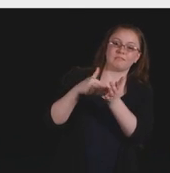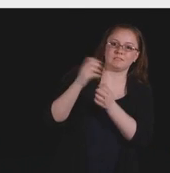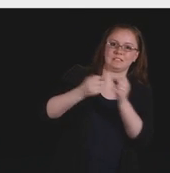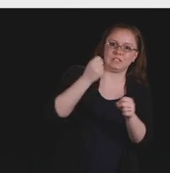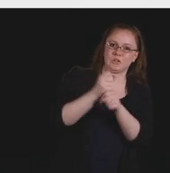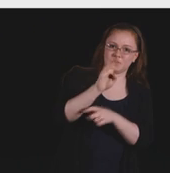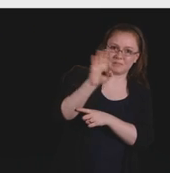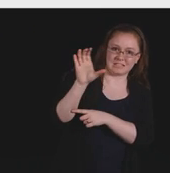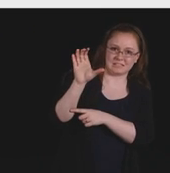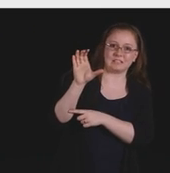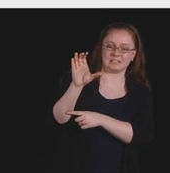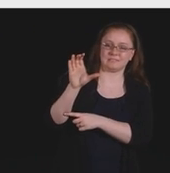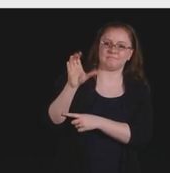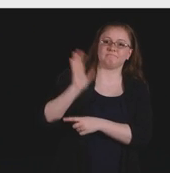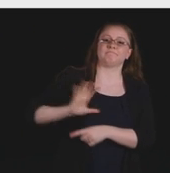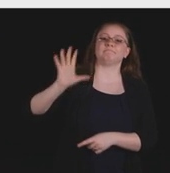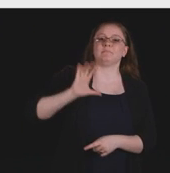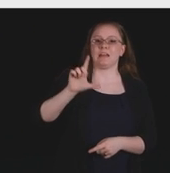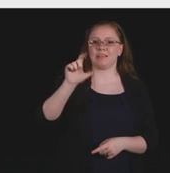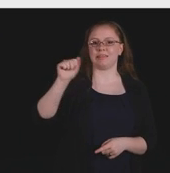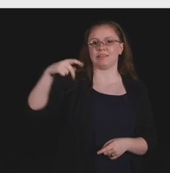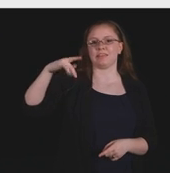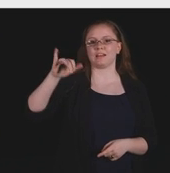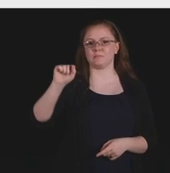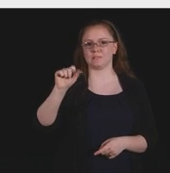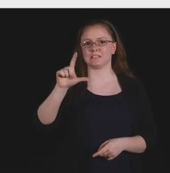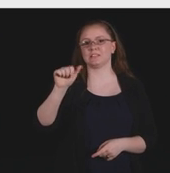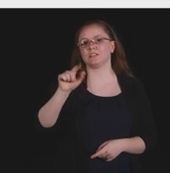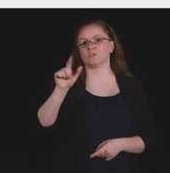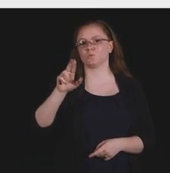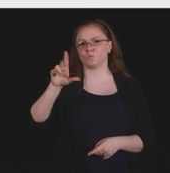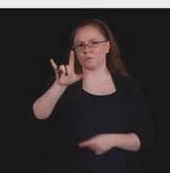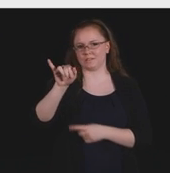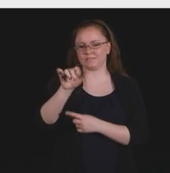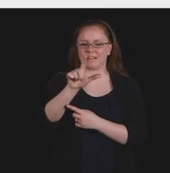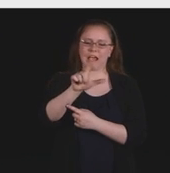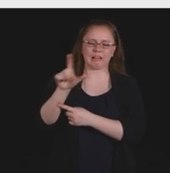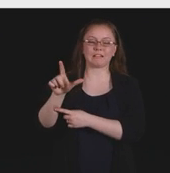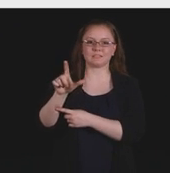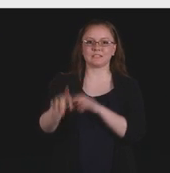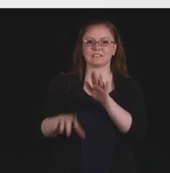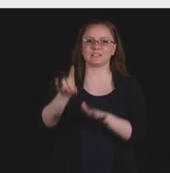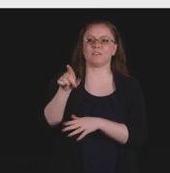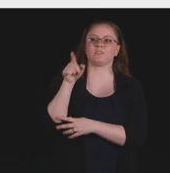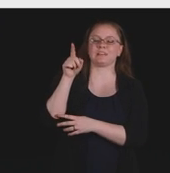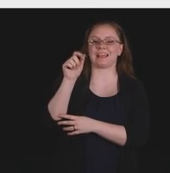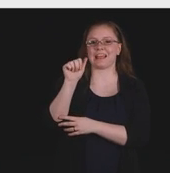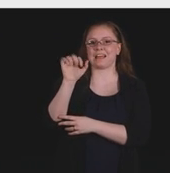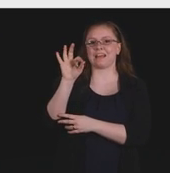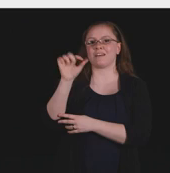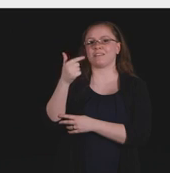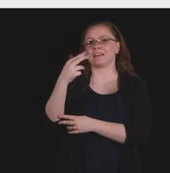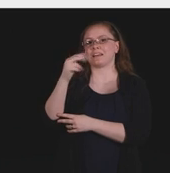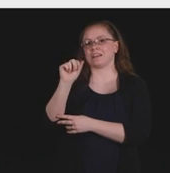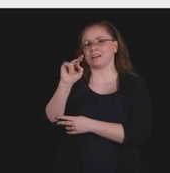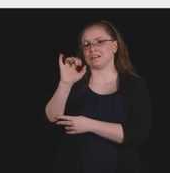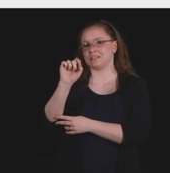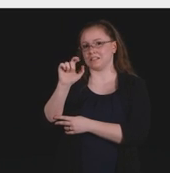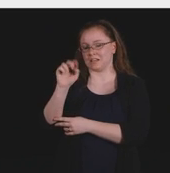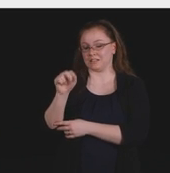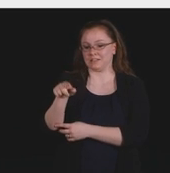was discovered in Afghanistan, which is a very brilliant blue color. Where the blue color comes